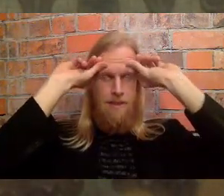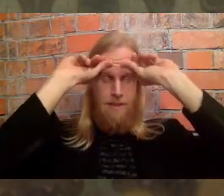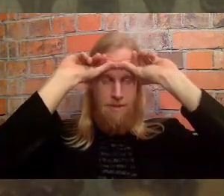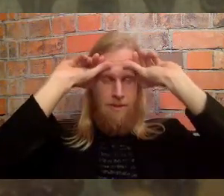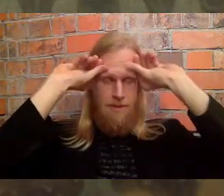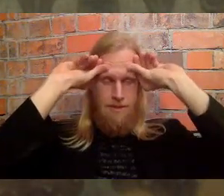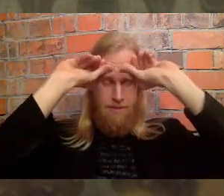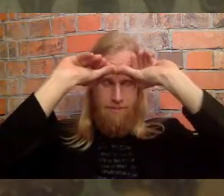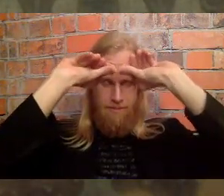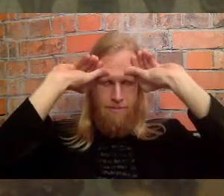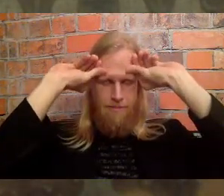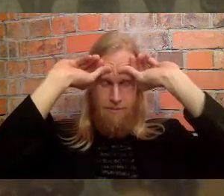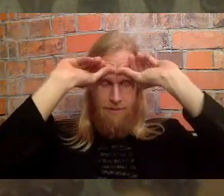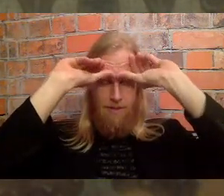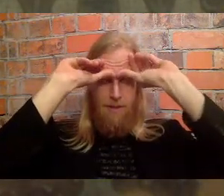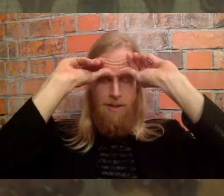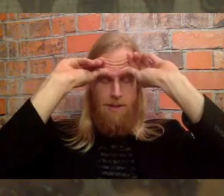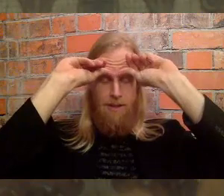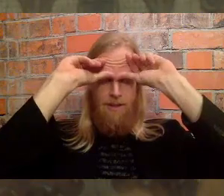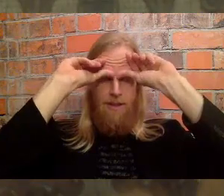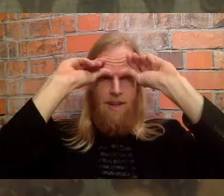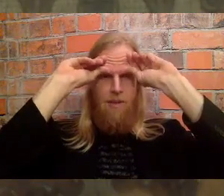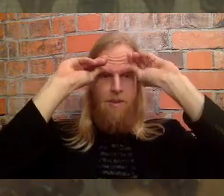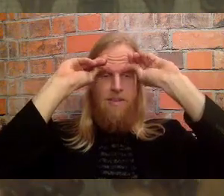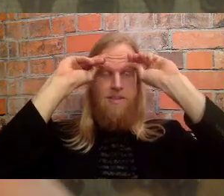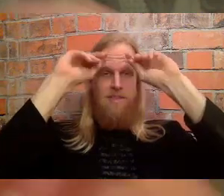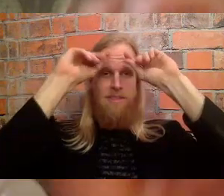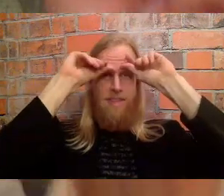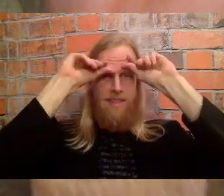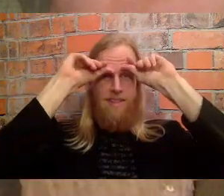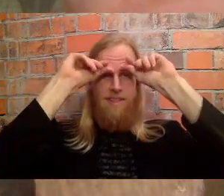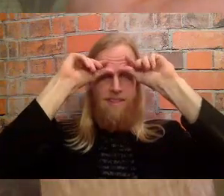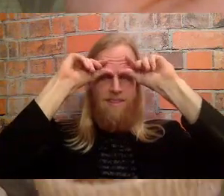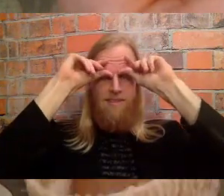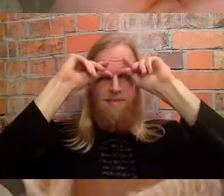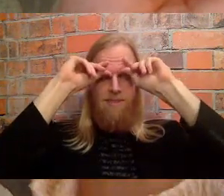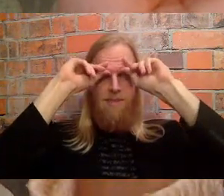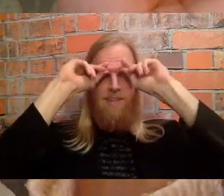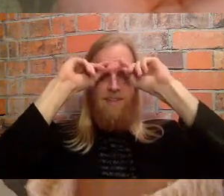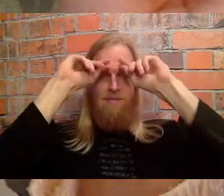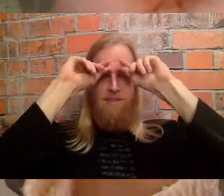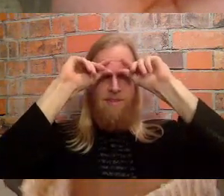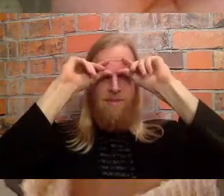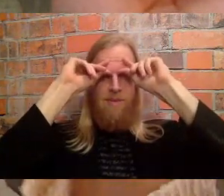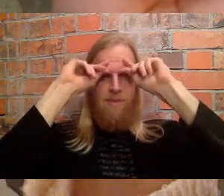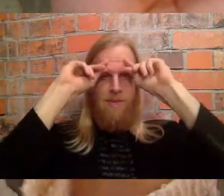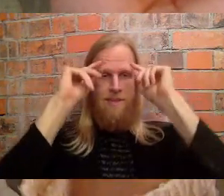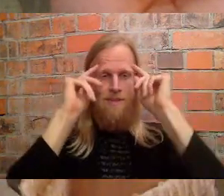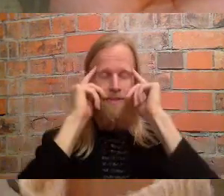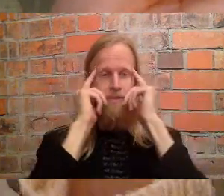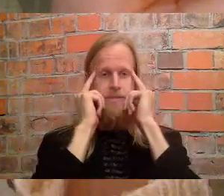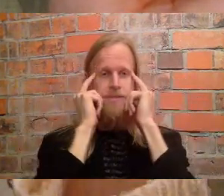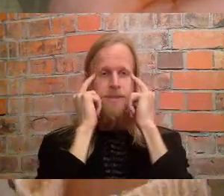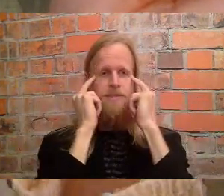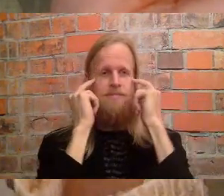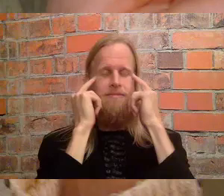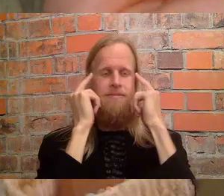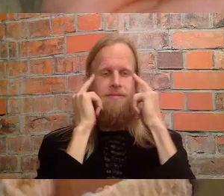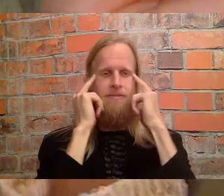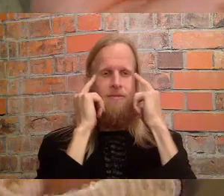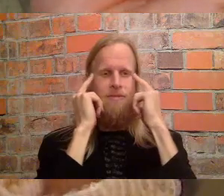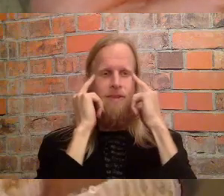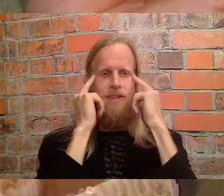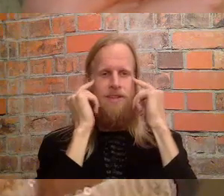Tap the cheeks. I want to stay little. Tapping into the nose. I don't want to have to always do the